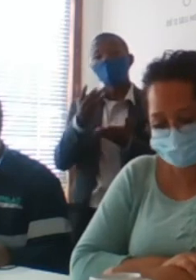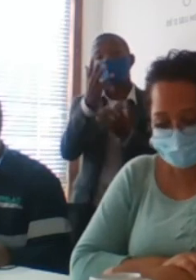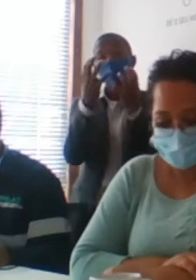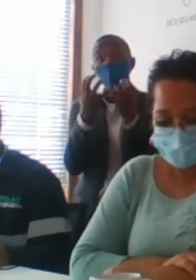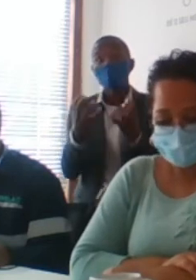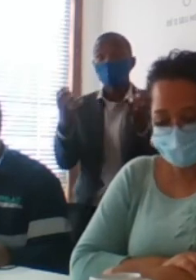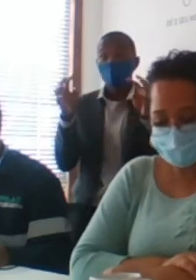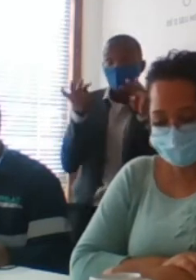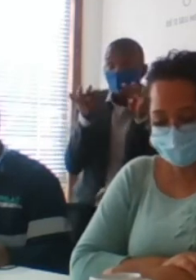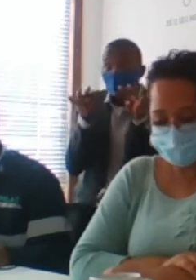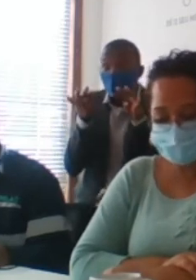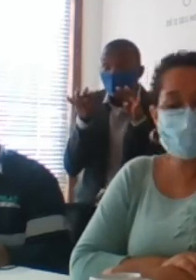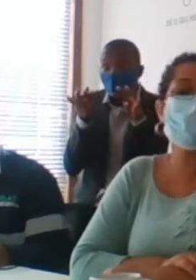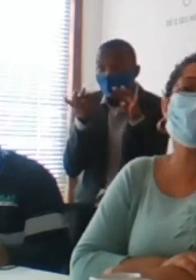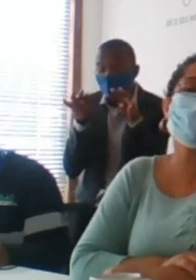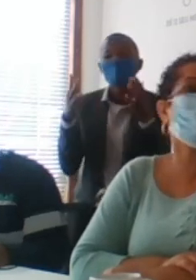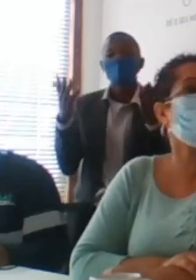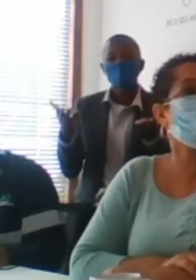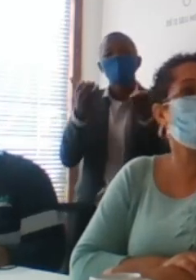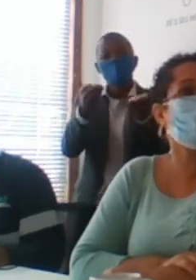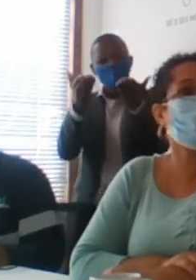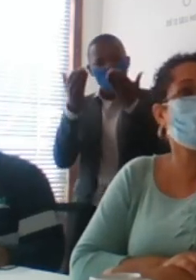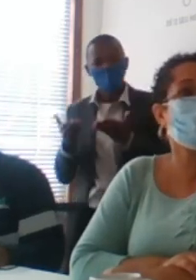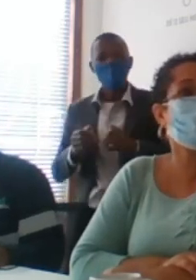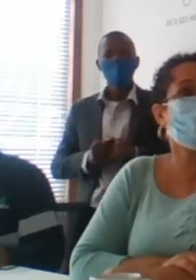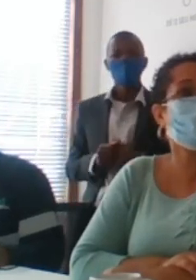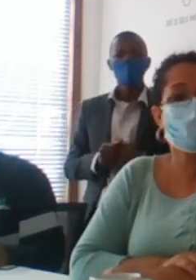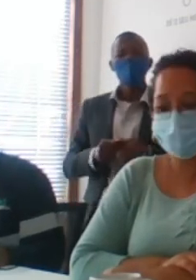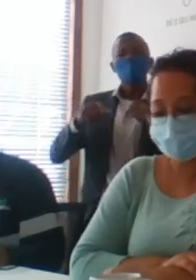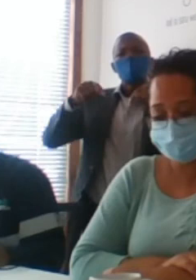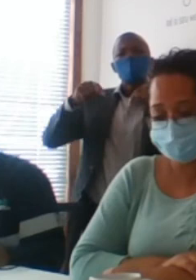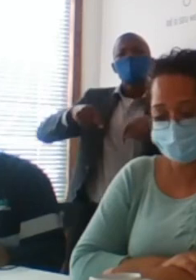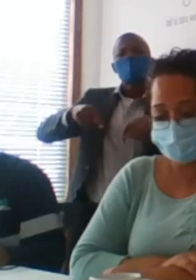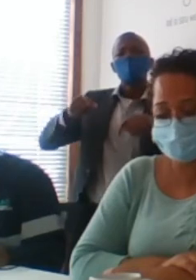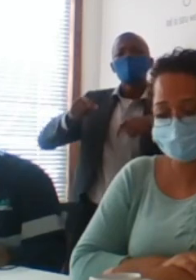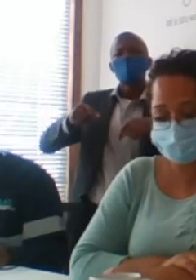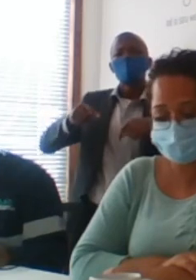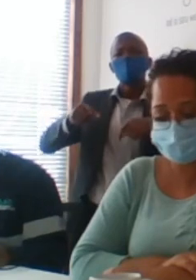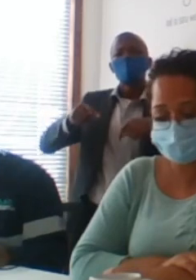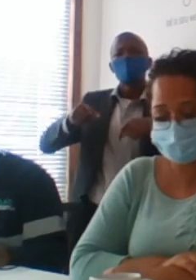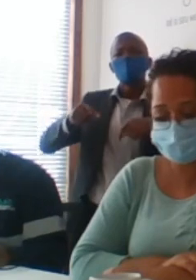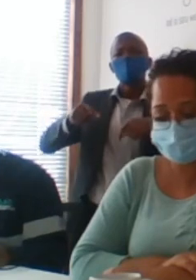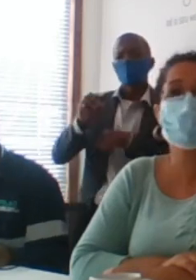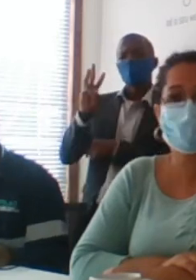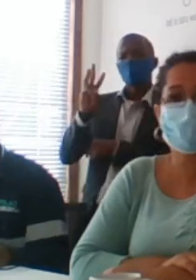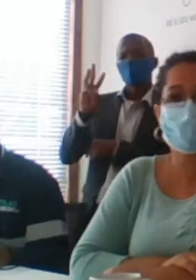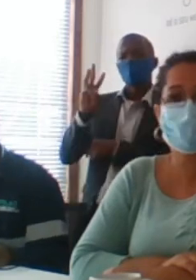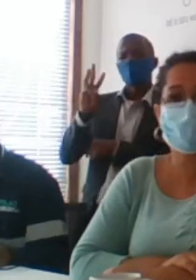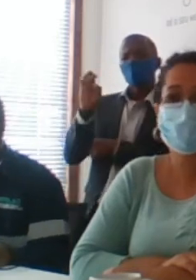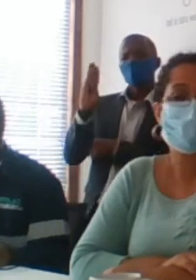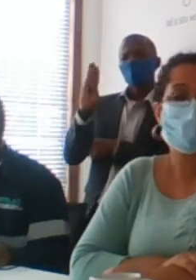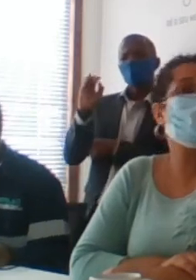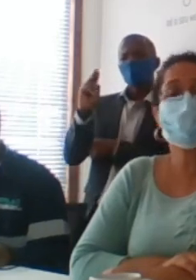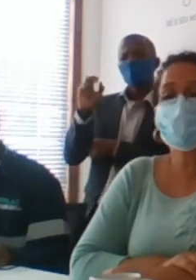us. Today's webinar will be about our special skilled super